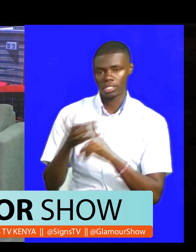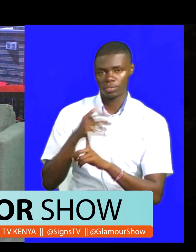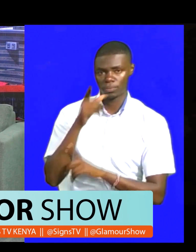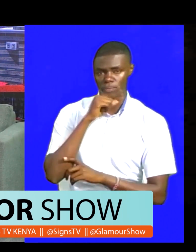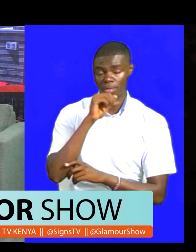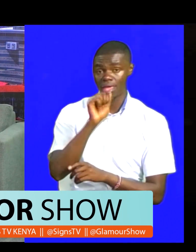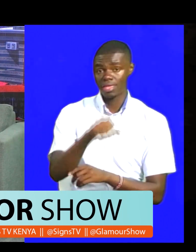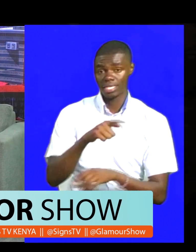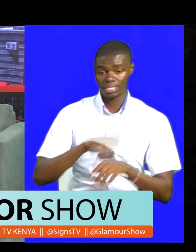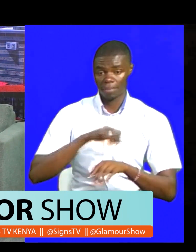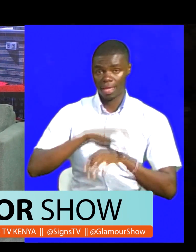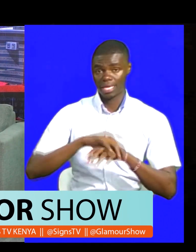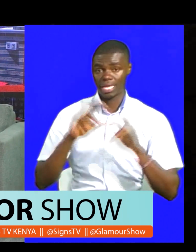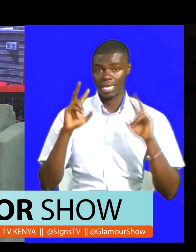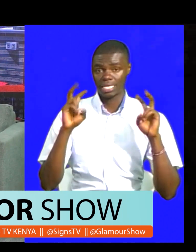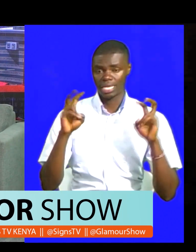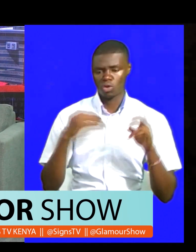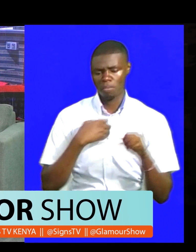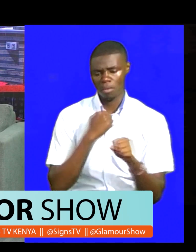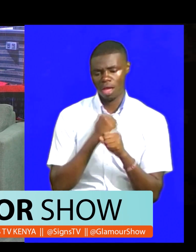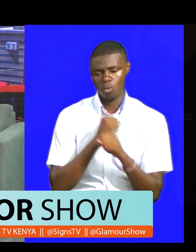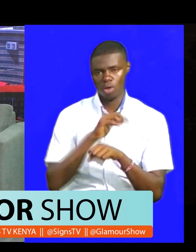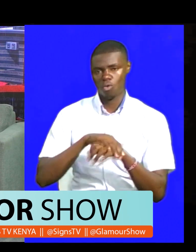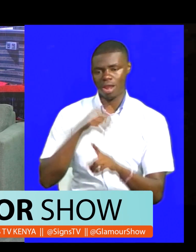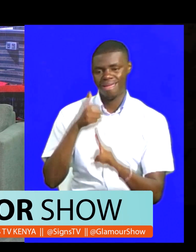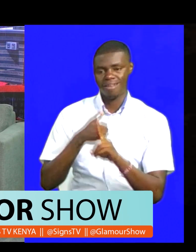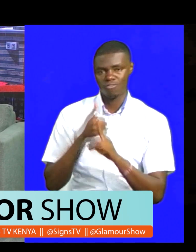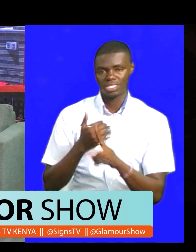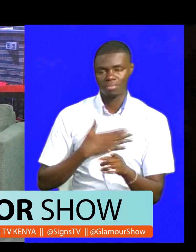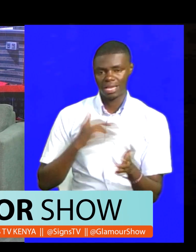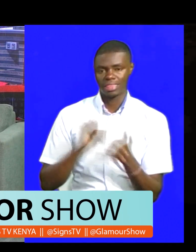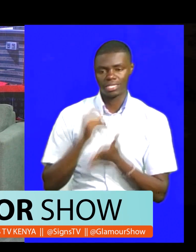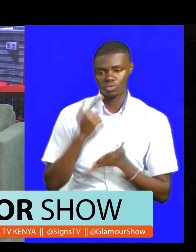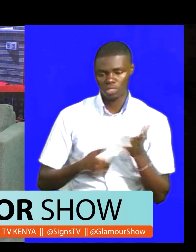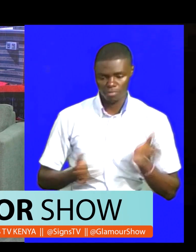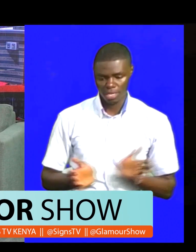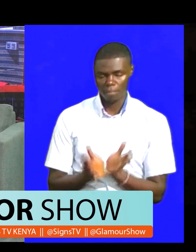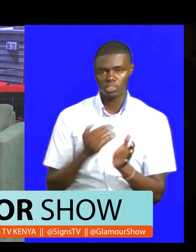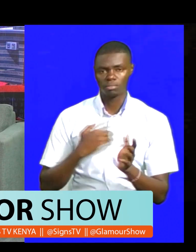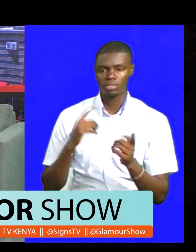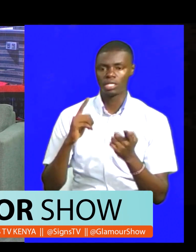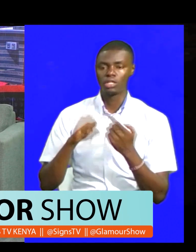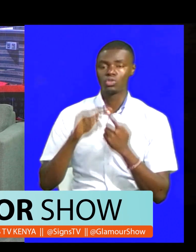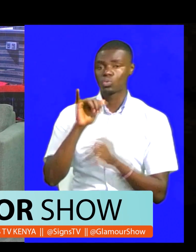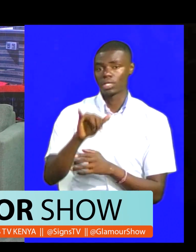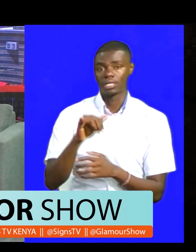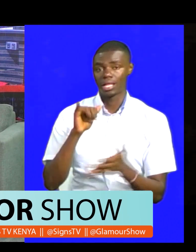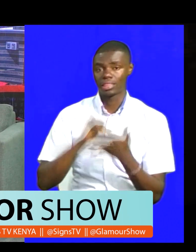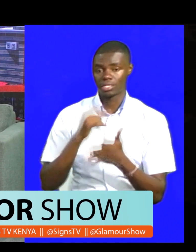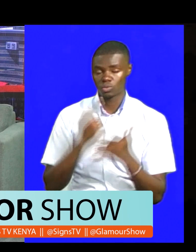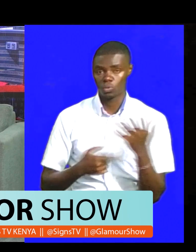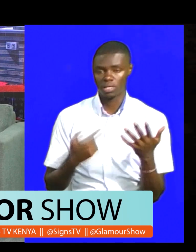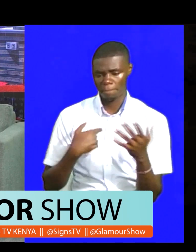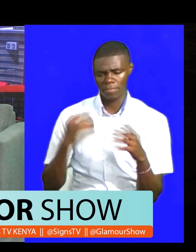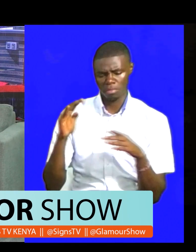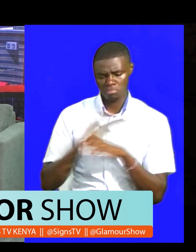yes, when I get the title, I work on my advocacy. So that's what has been really pushing me into that. And that's what has been keeping